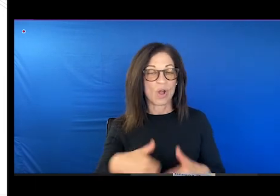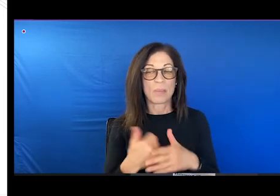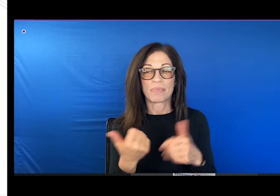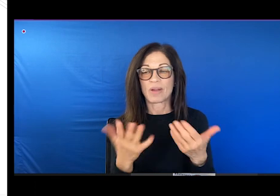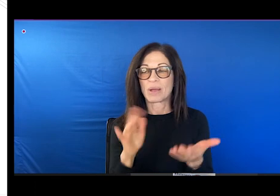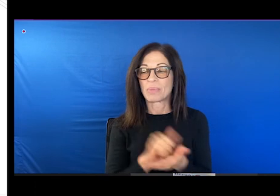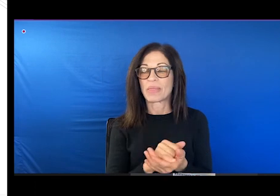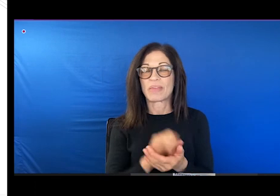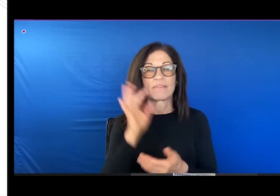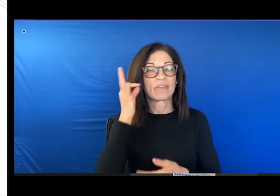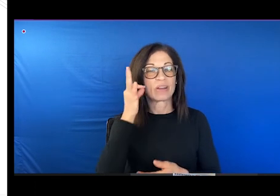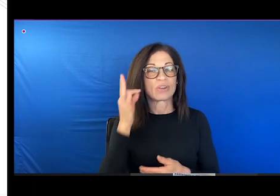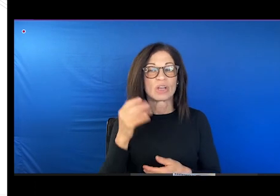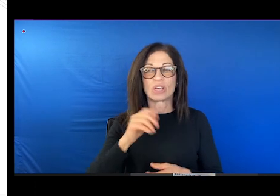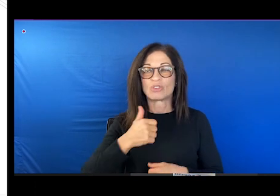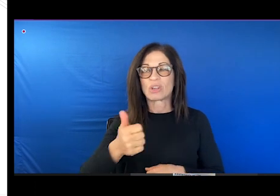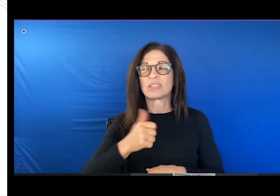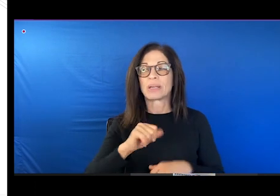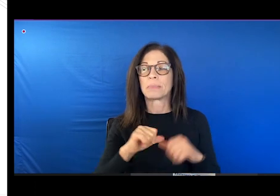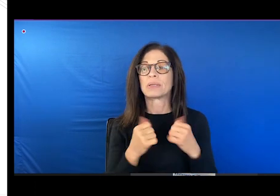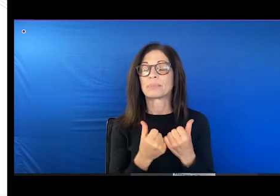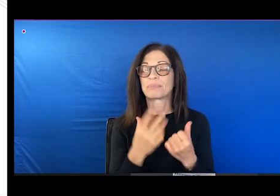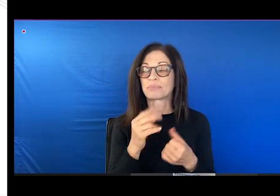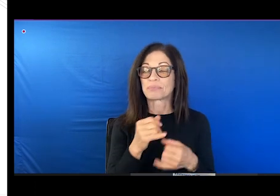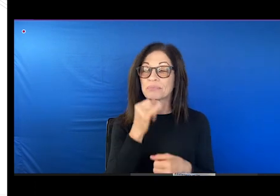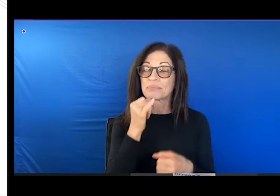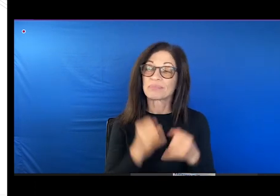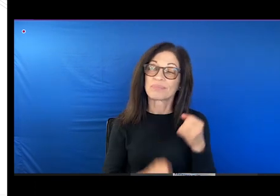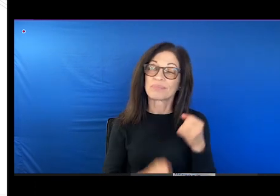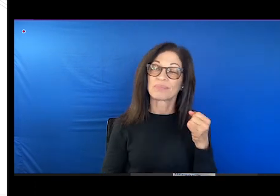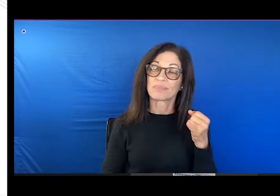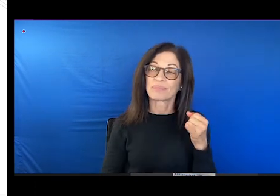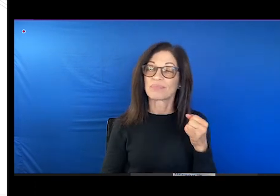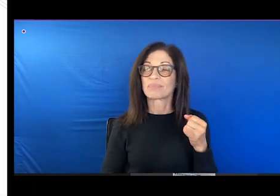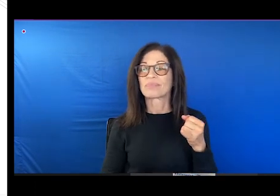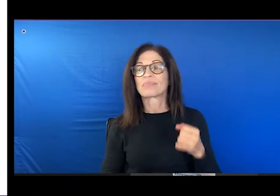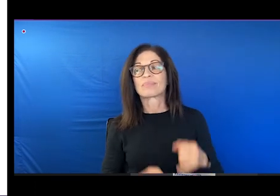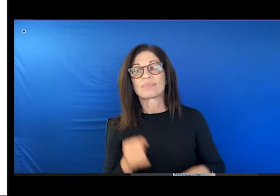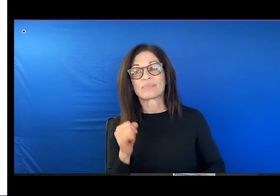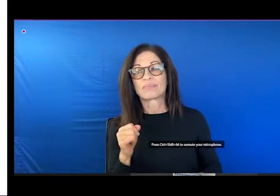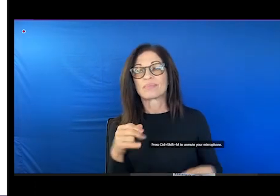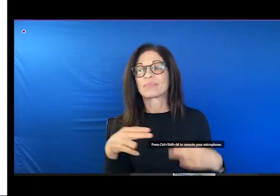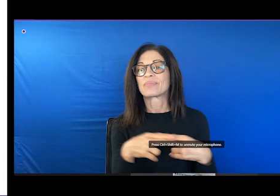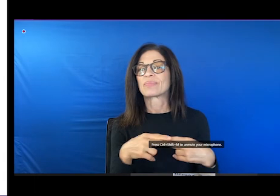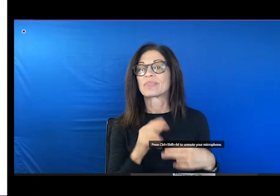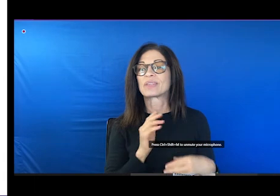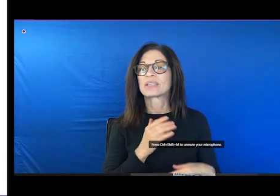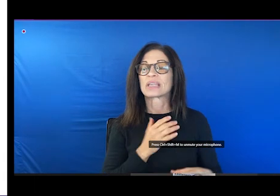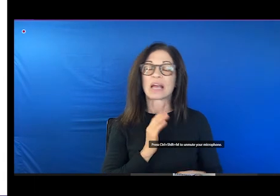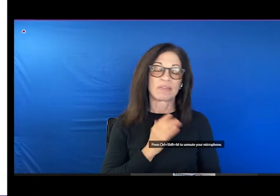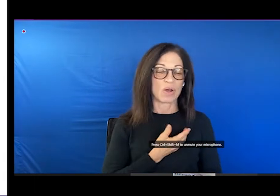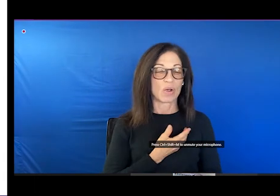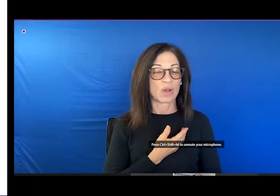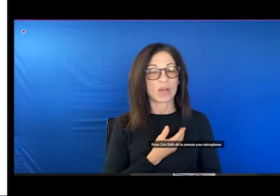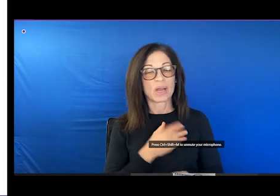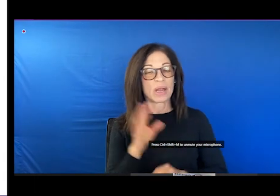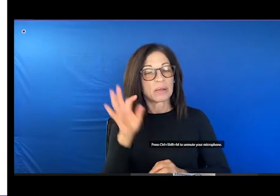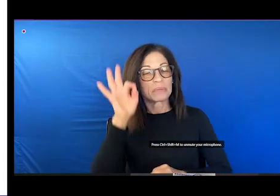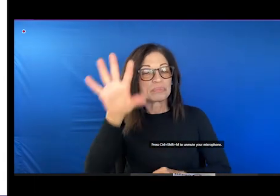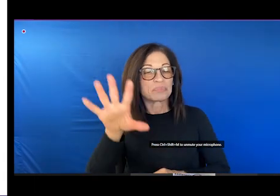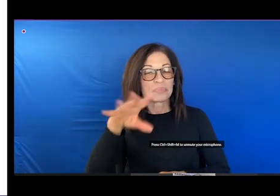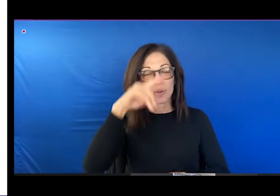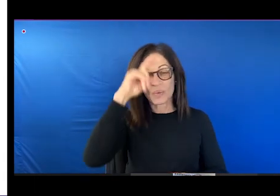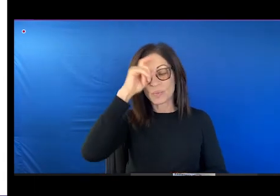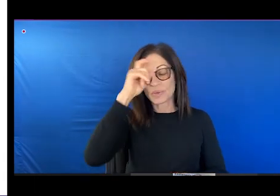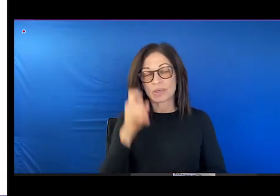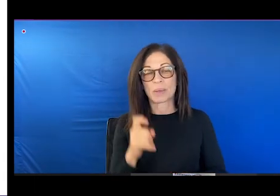are all produced by the Federal Transit Administration. And the last slide is my kind of words of wisdom,